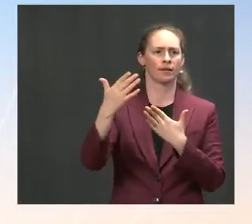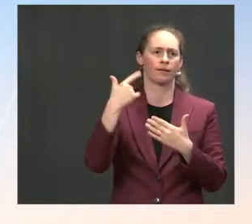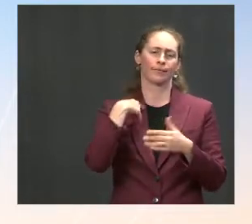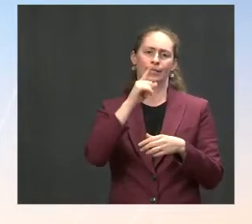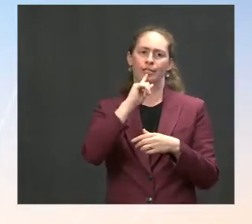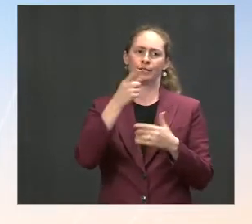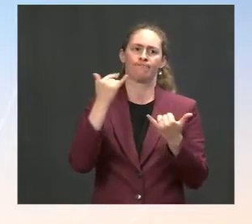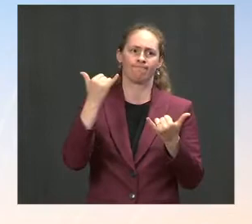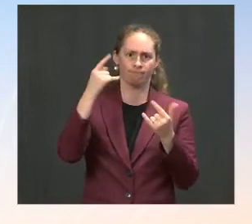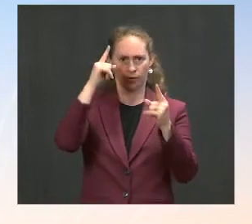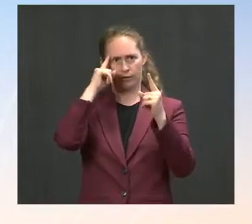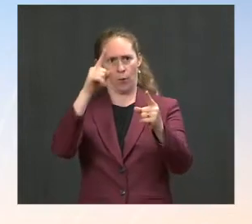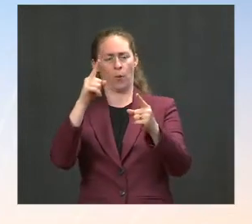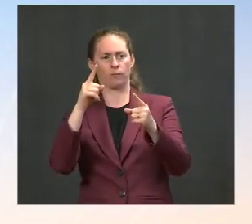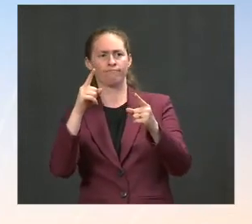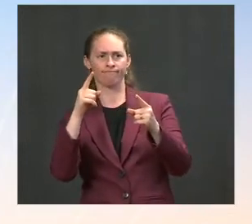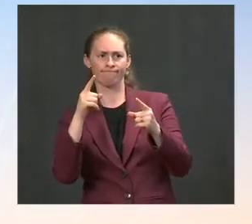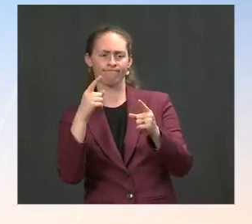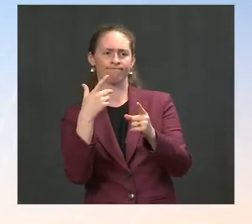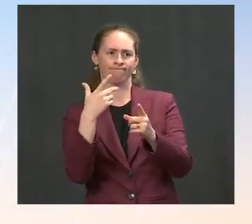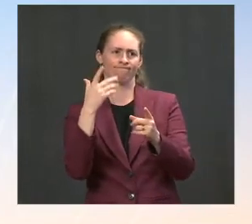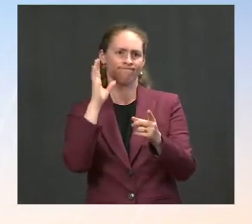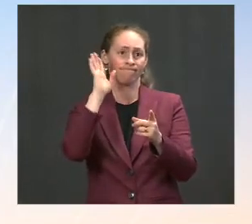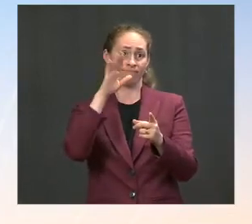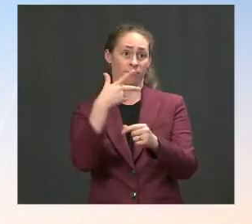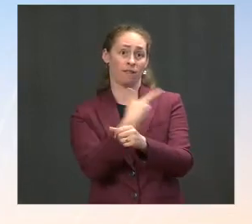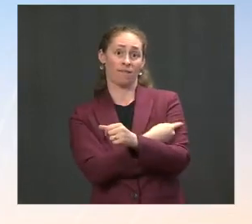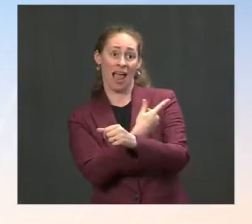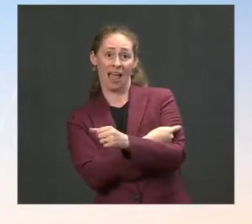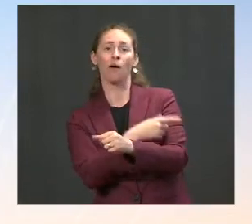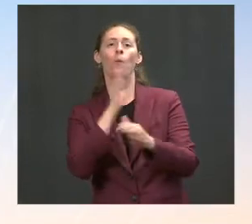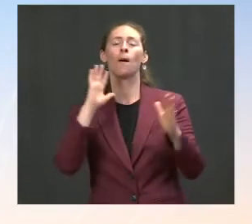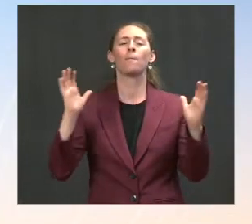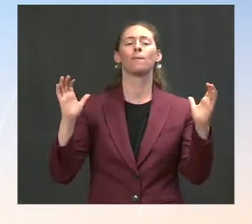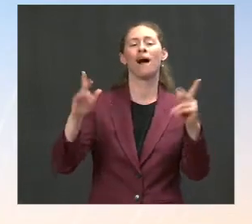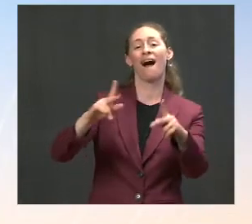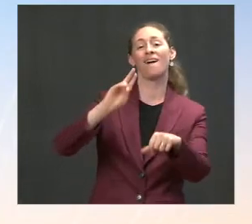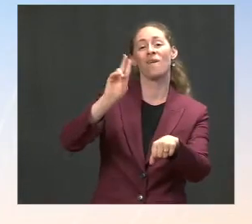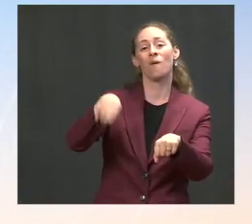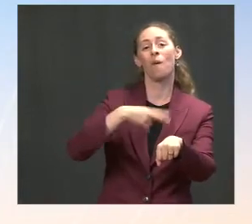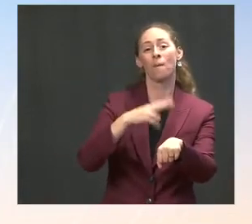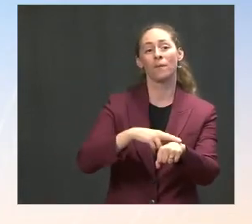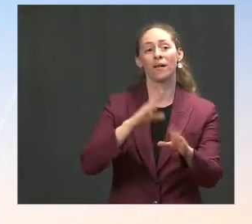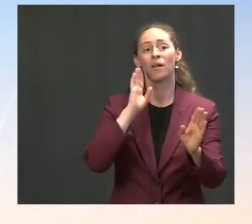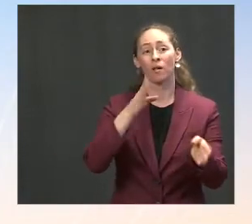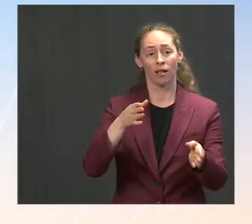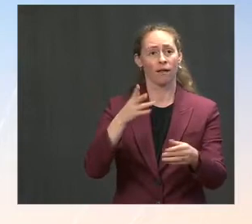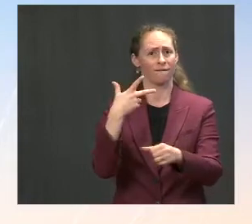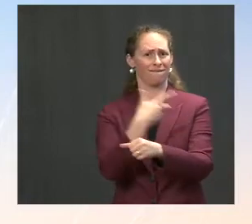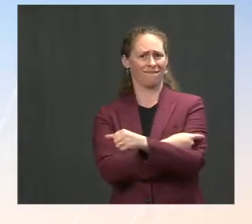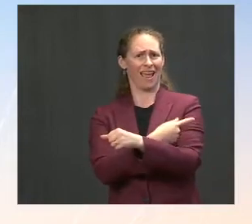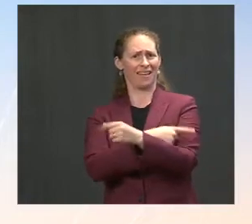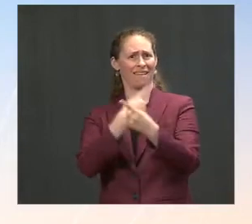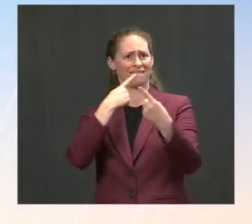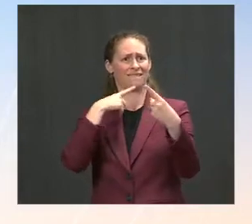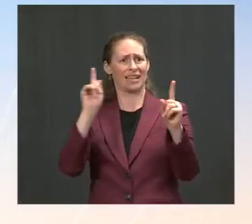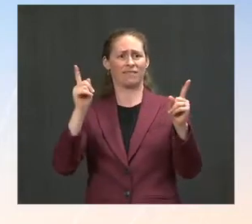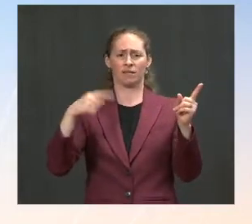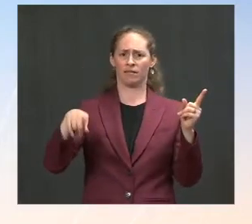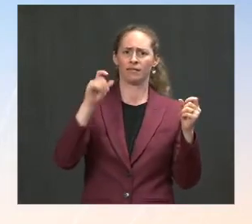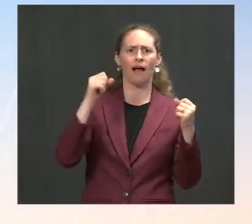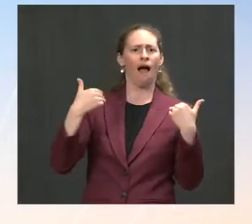ticket back to normal, and that vaccines are effective and allow all of us a high degree of protection, importantly